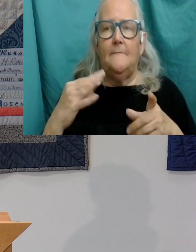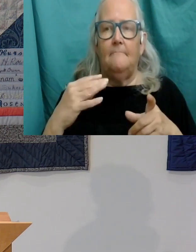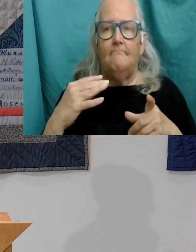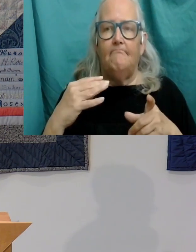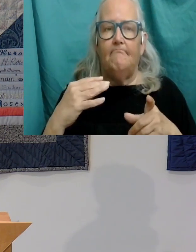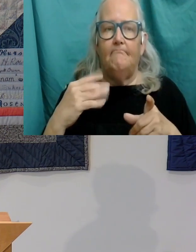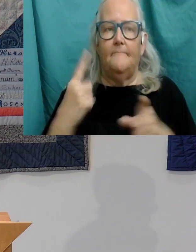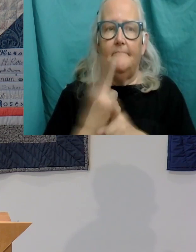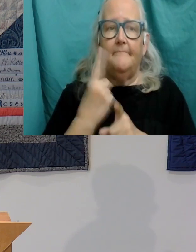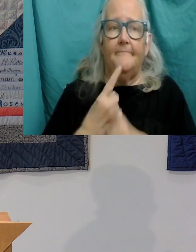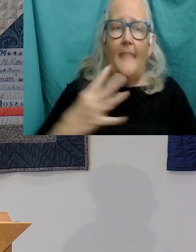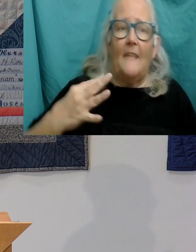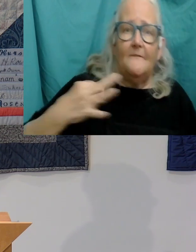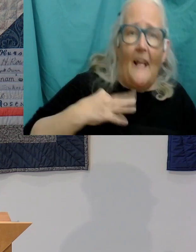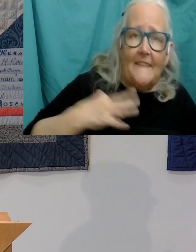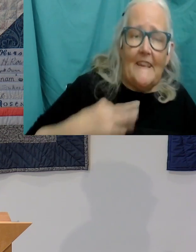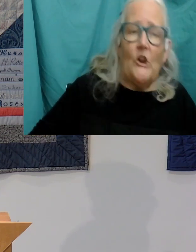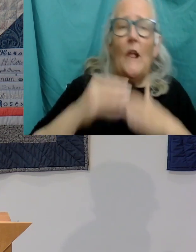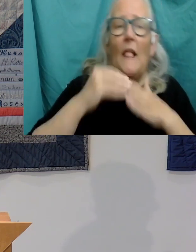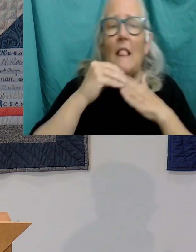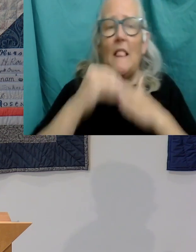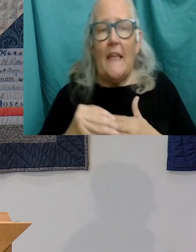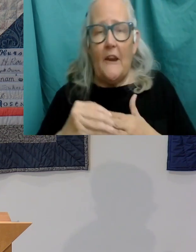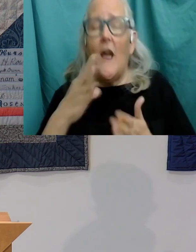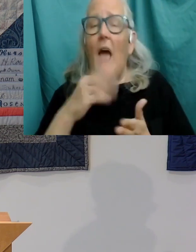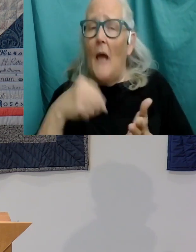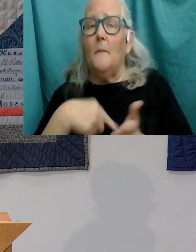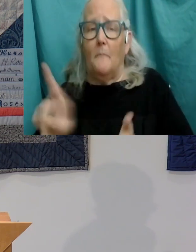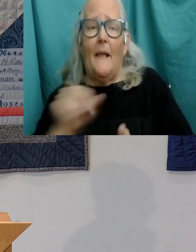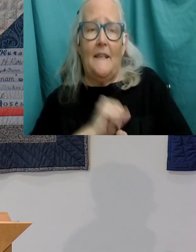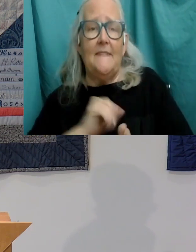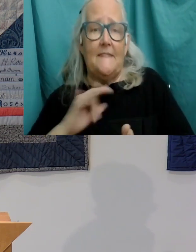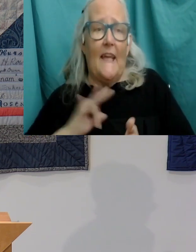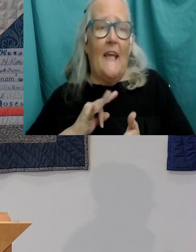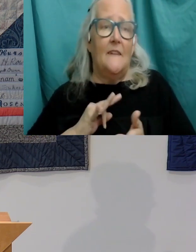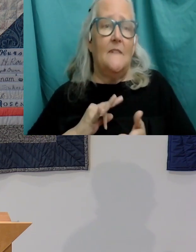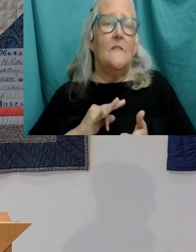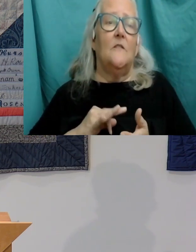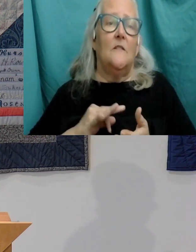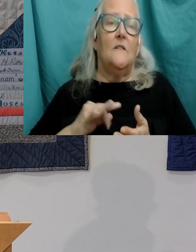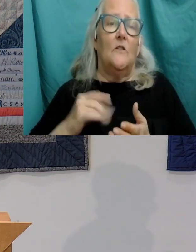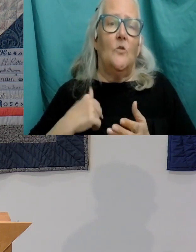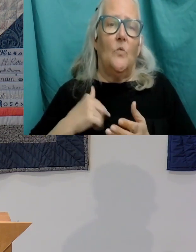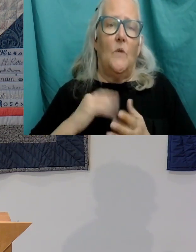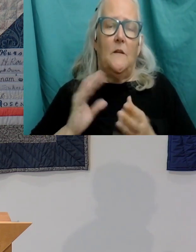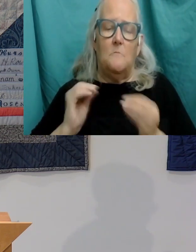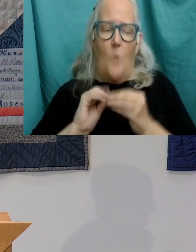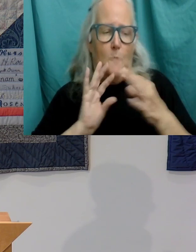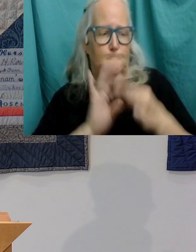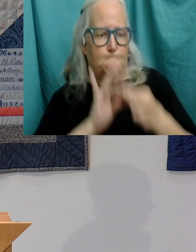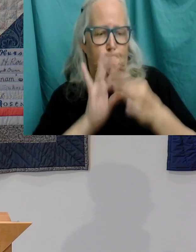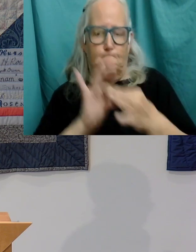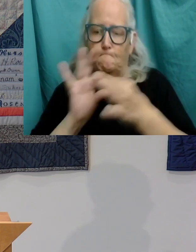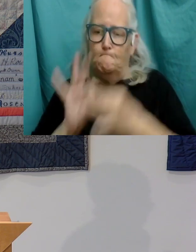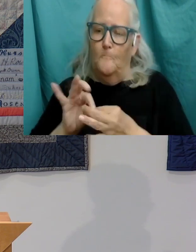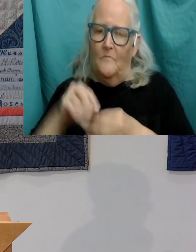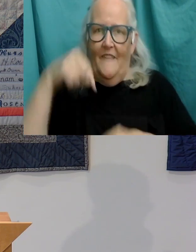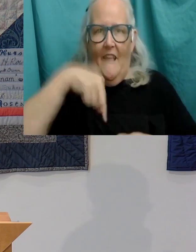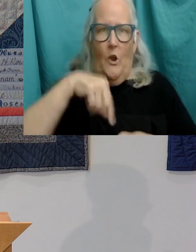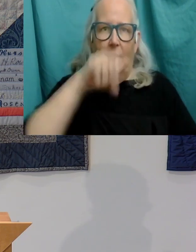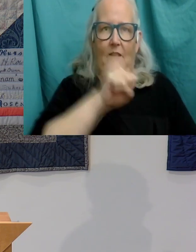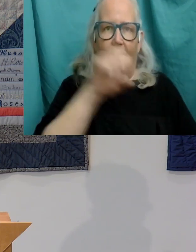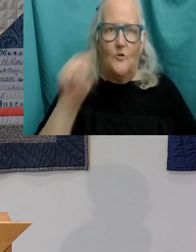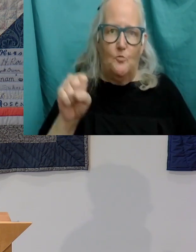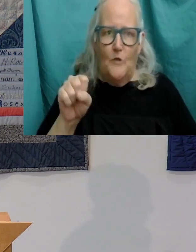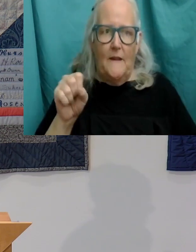of lay volunteers, leaders, and paid staff. We are growing relationships with our neighbors here in Silver Spring.